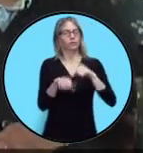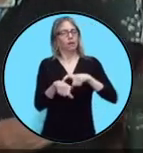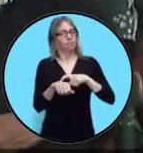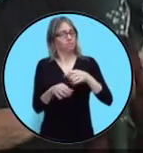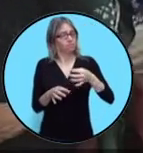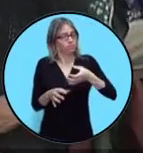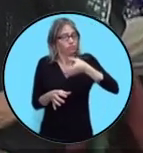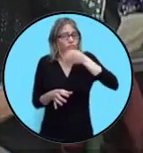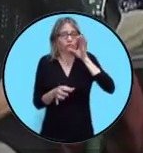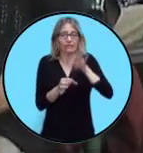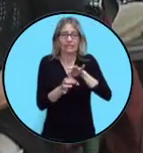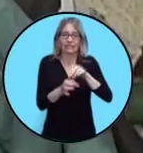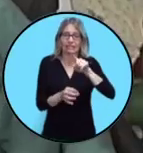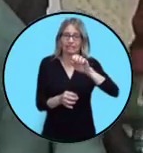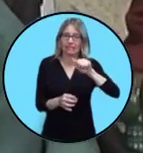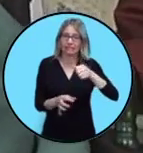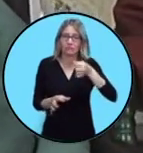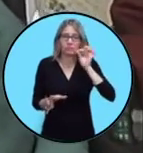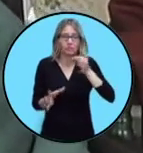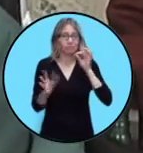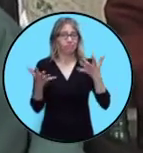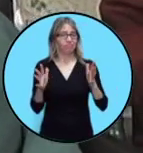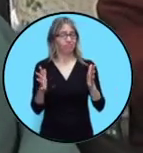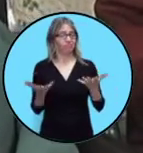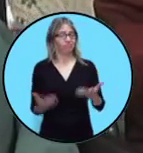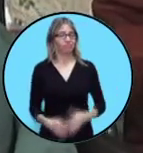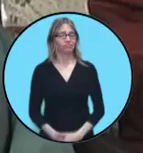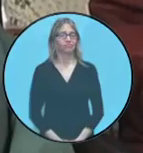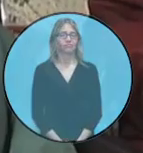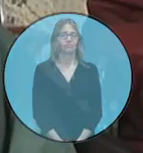time they would have tea.